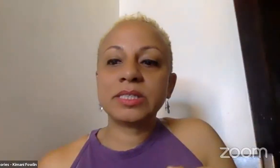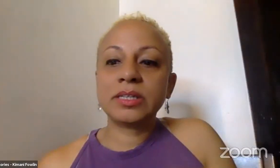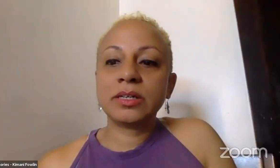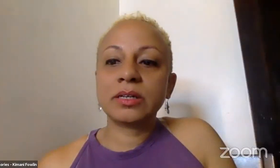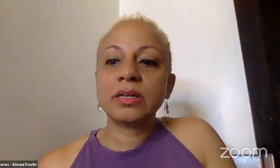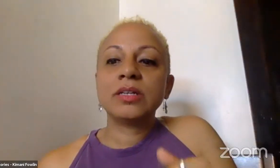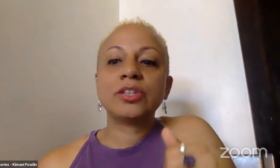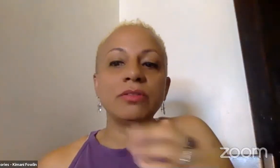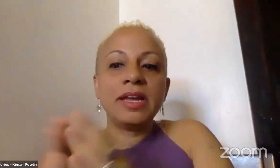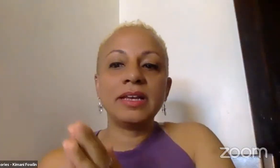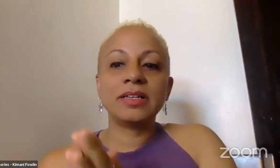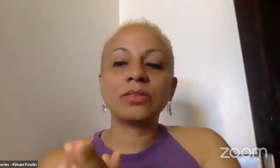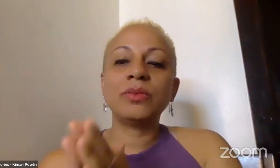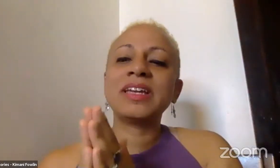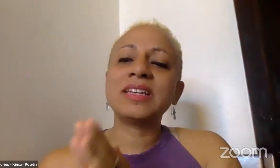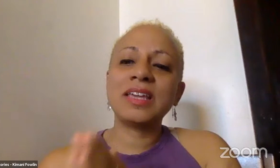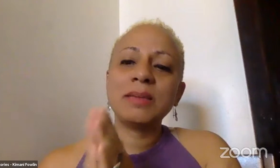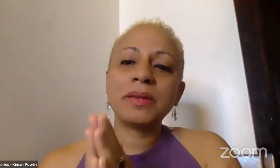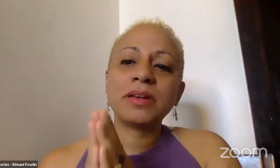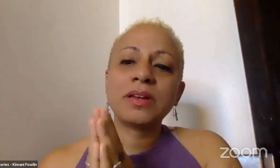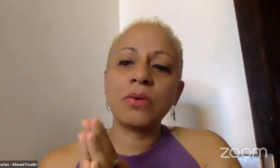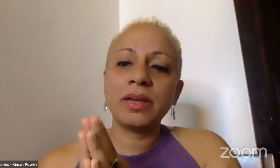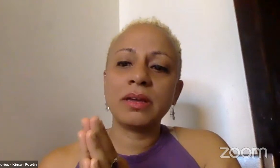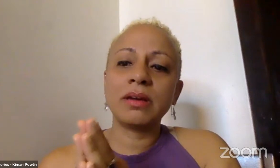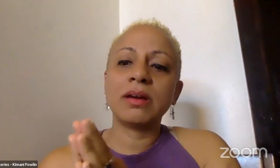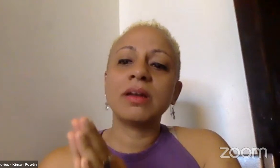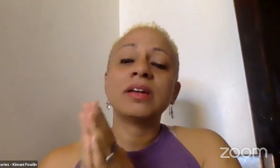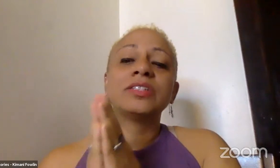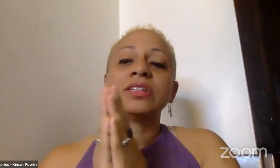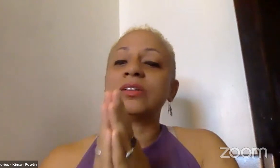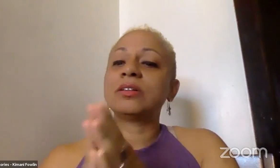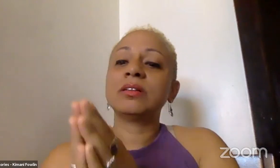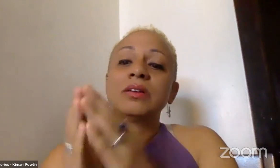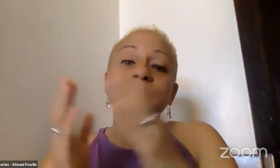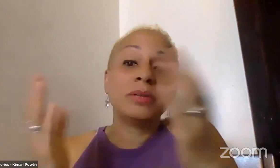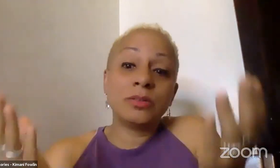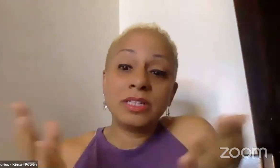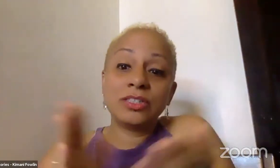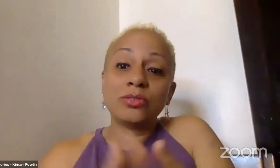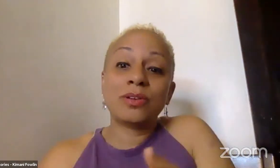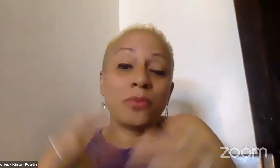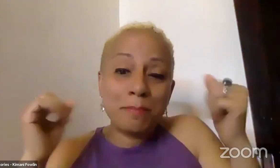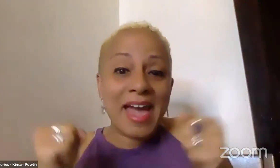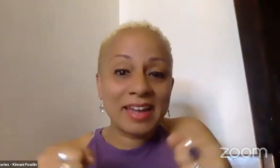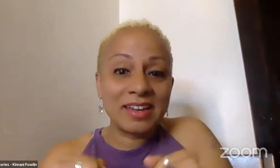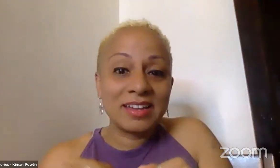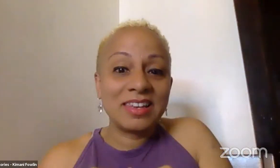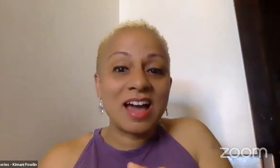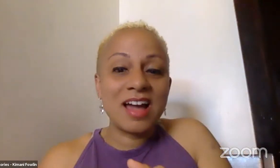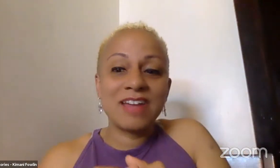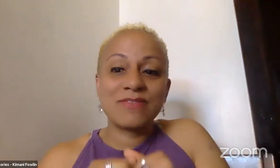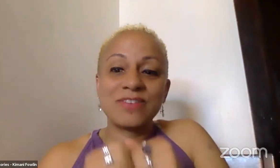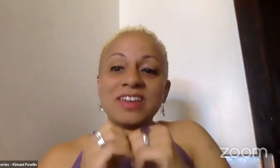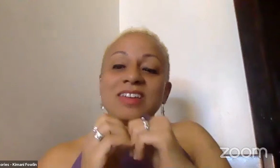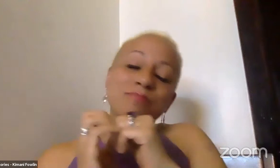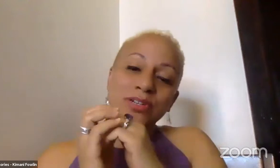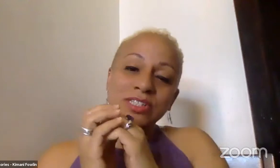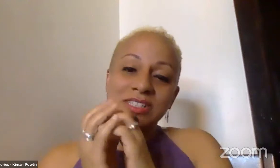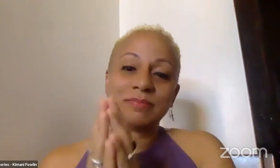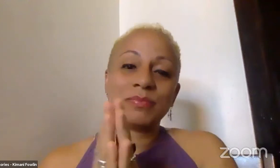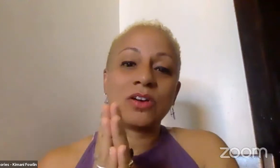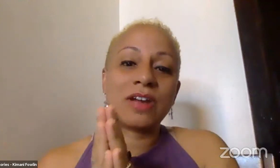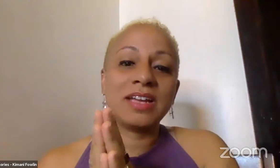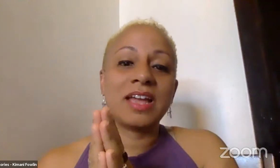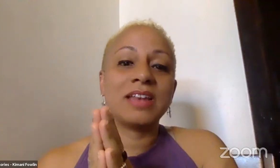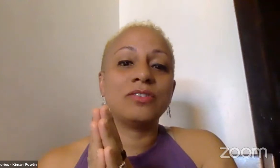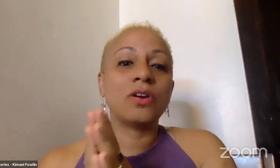please consider donating so we can keep it going until we don't need to and we're back live in